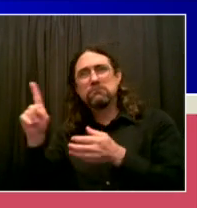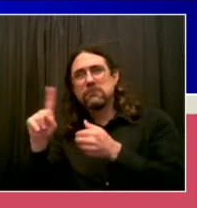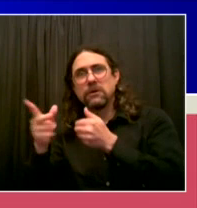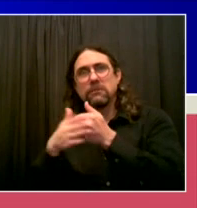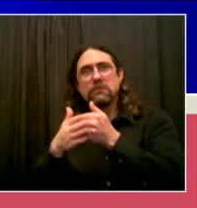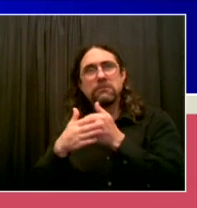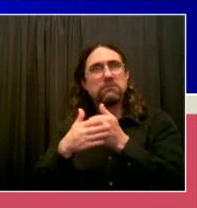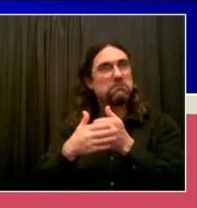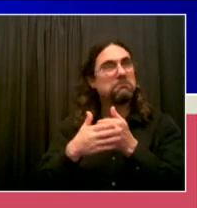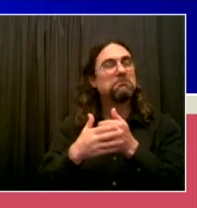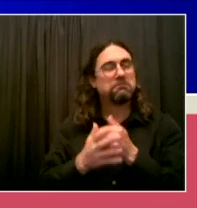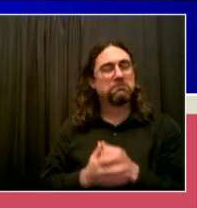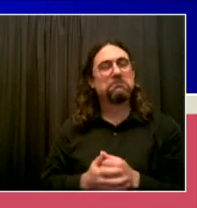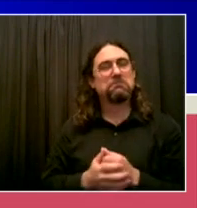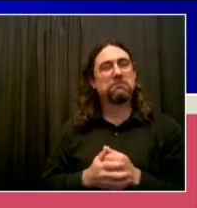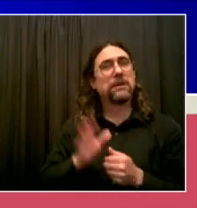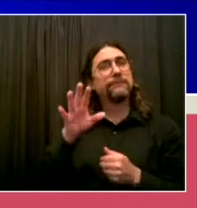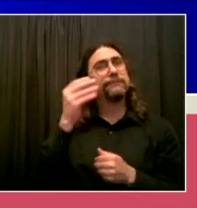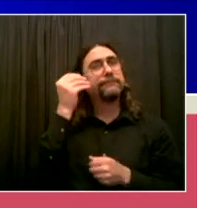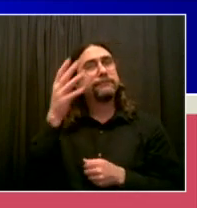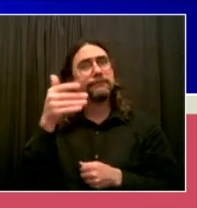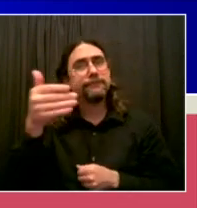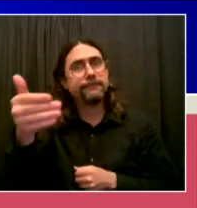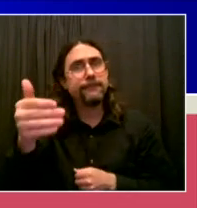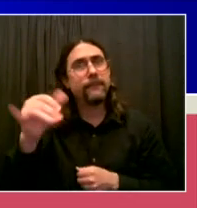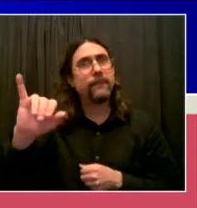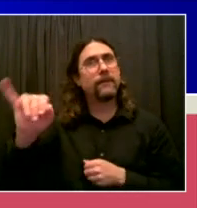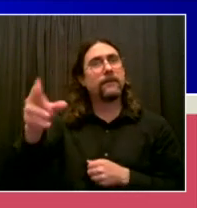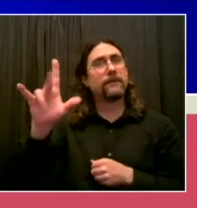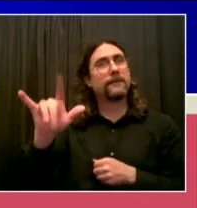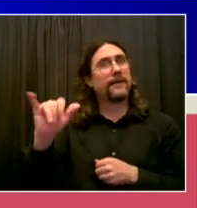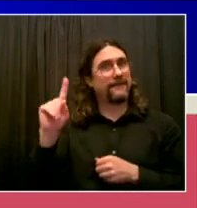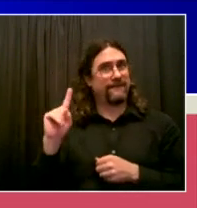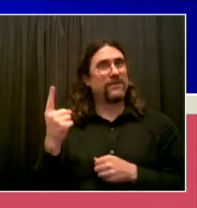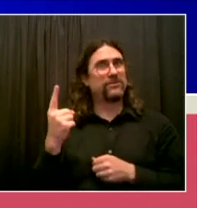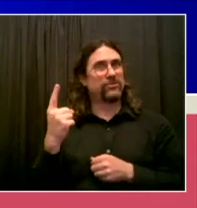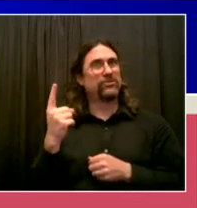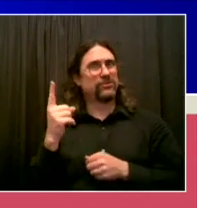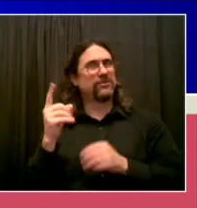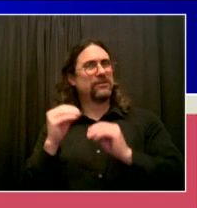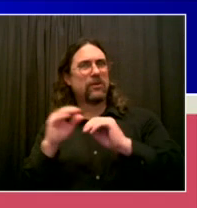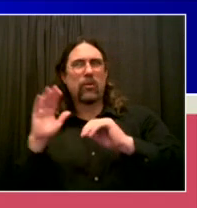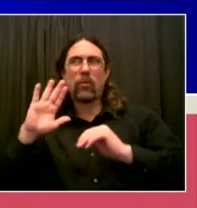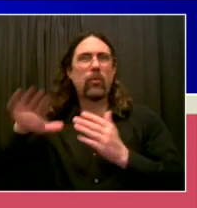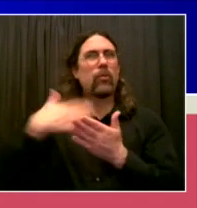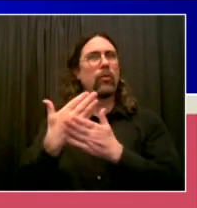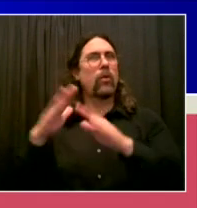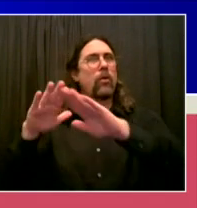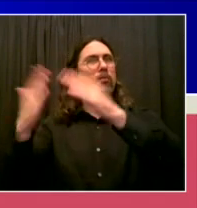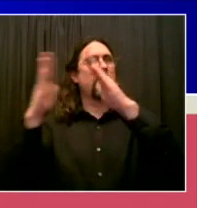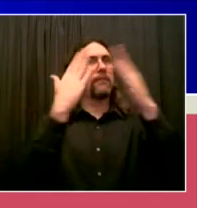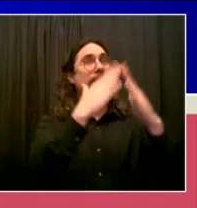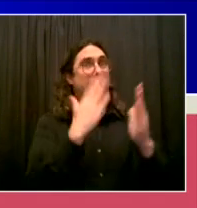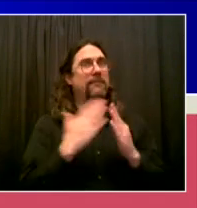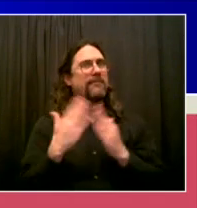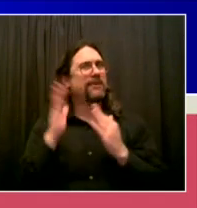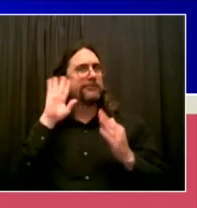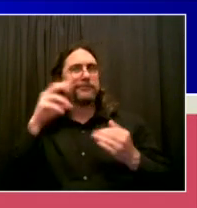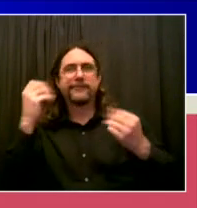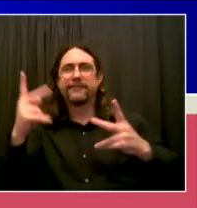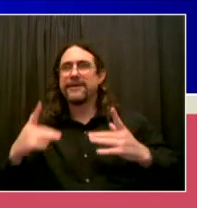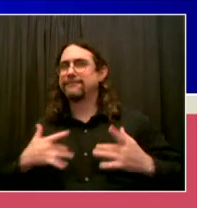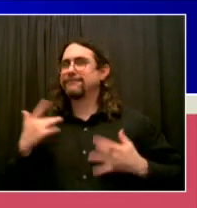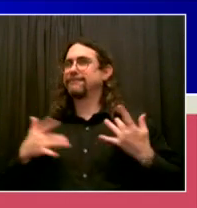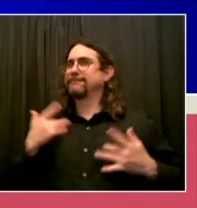lot of hope. You can do something to make sure that we reopen strong. Go out and get vaccinated. It has literally never been